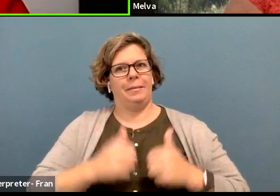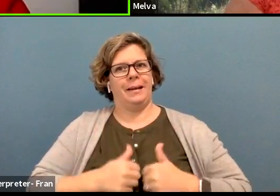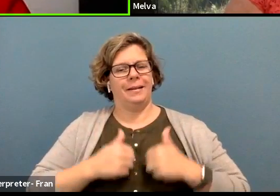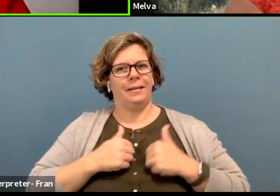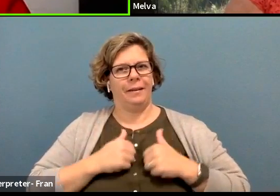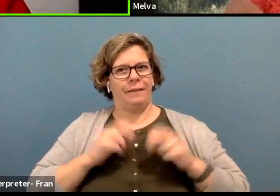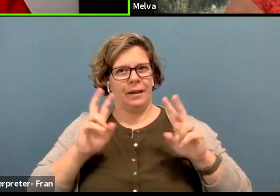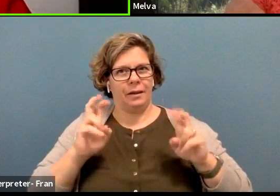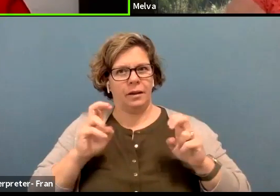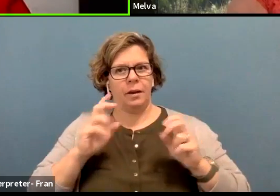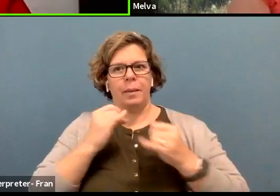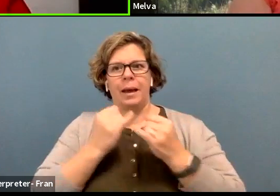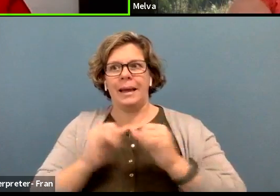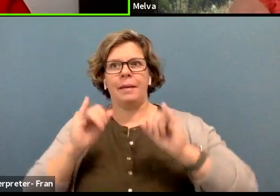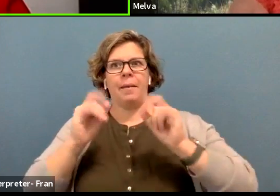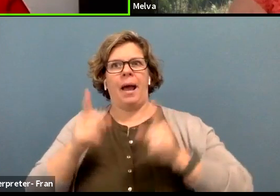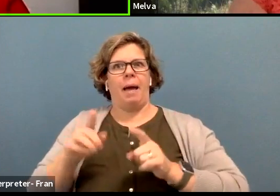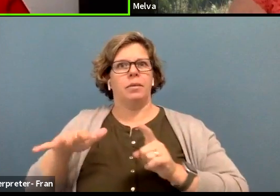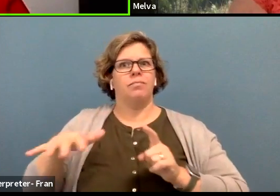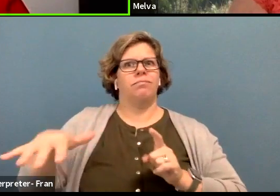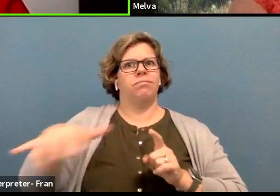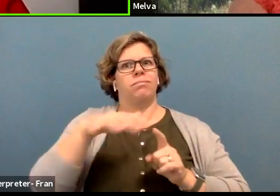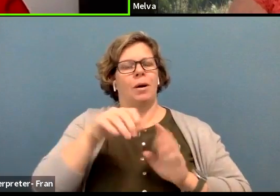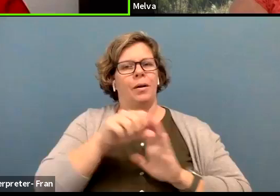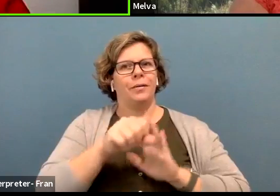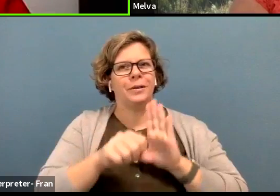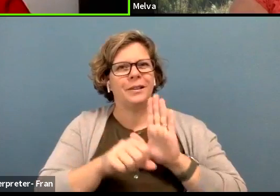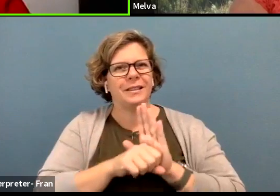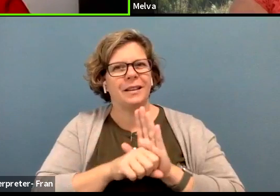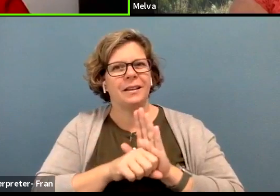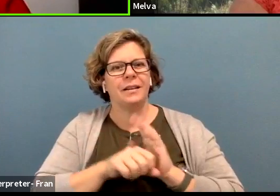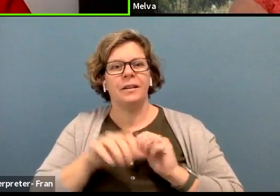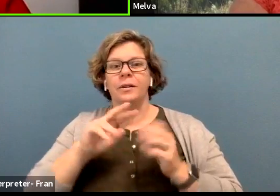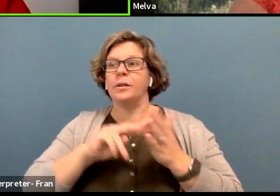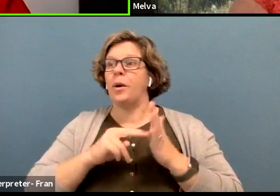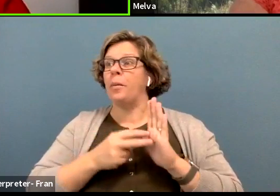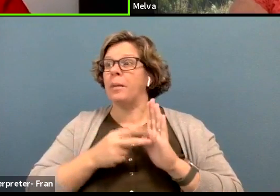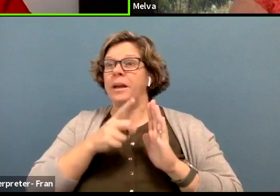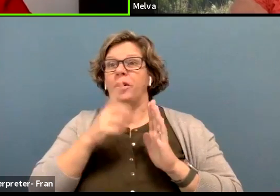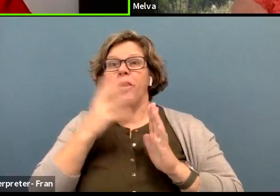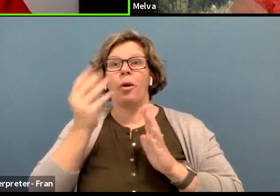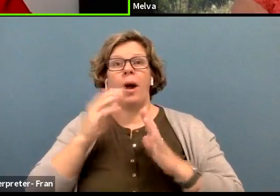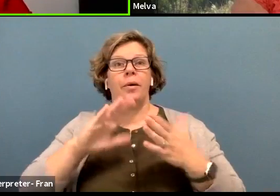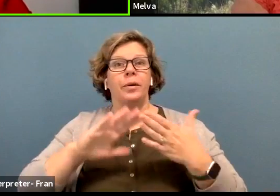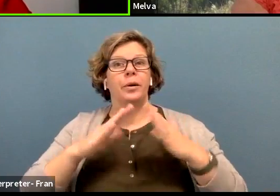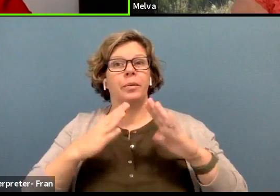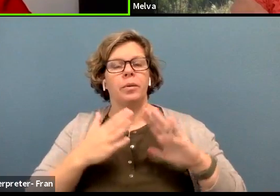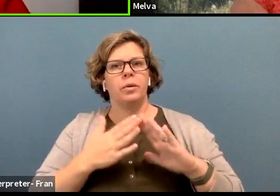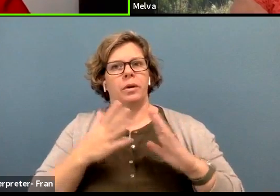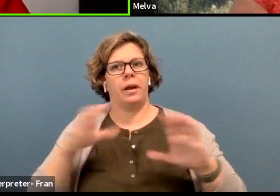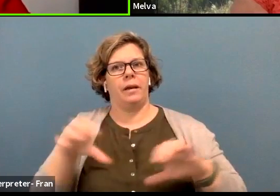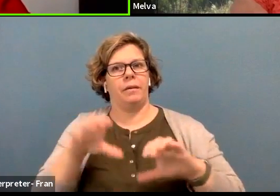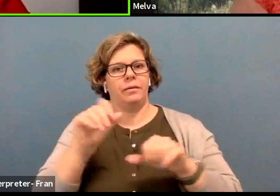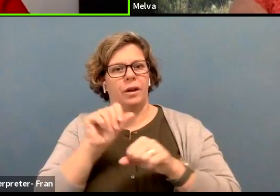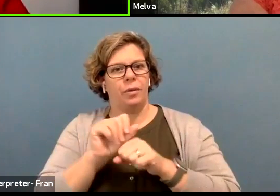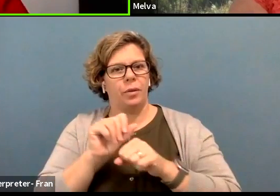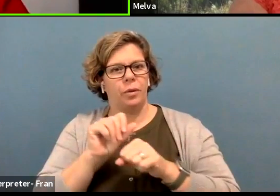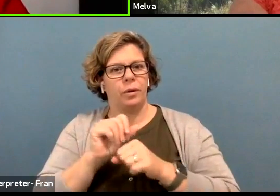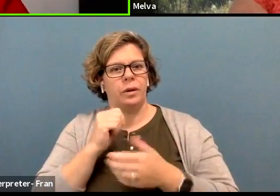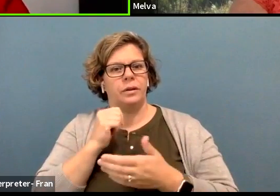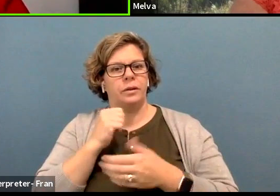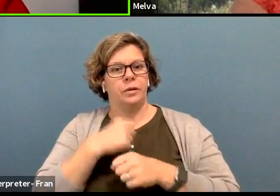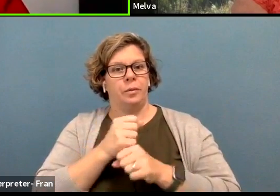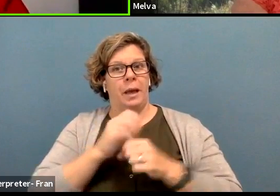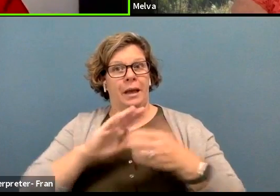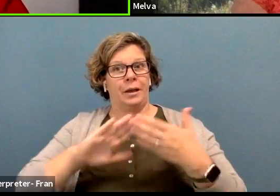all over Idaho. It really does. And so if you're in community and you've done the work to make your